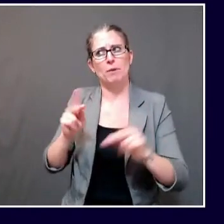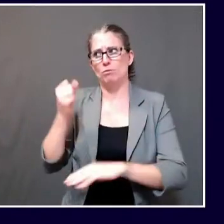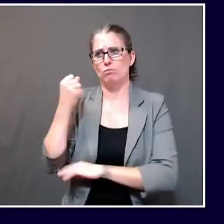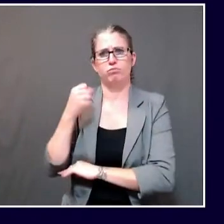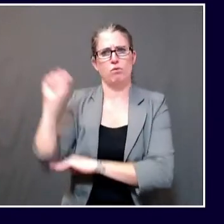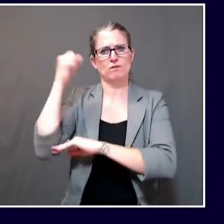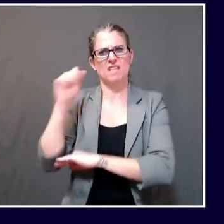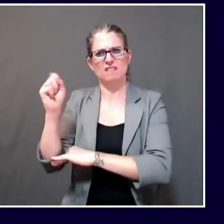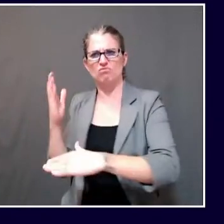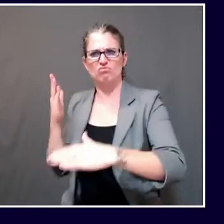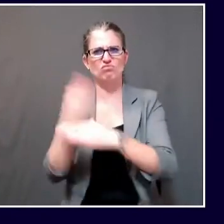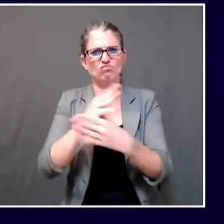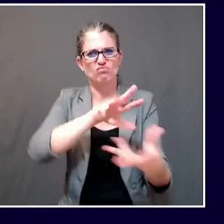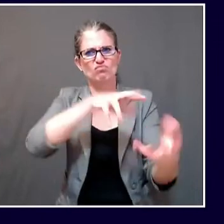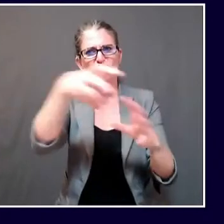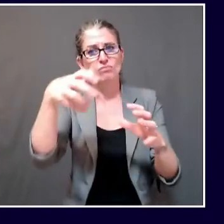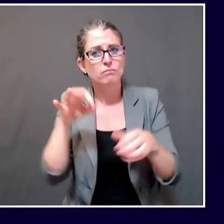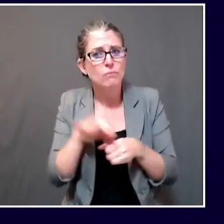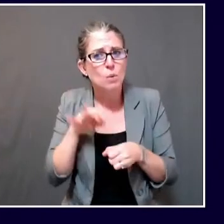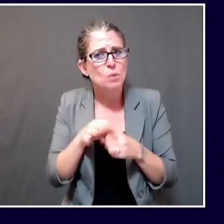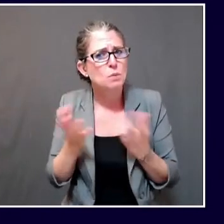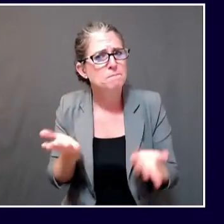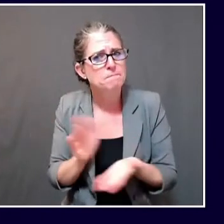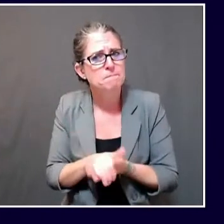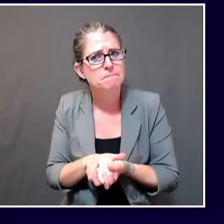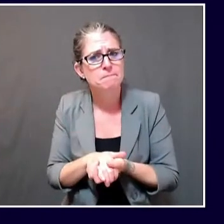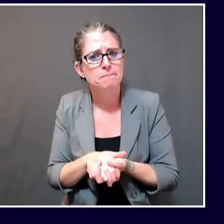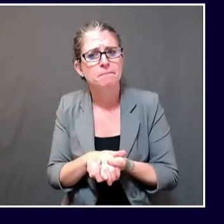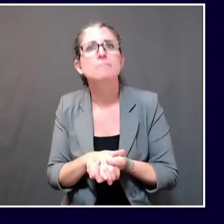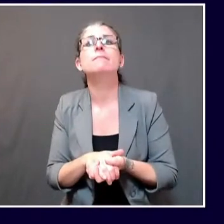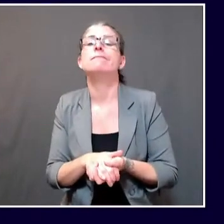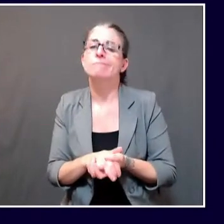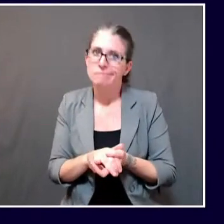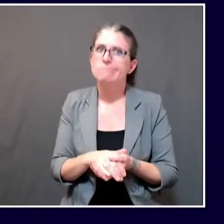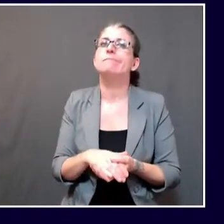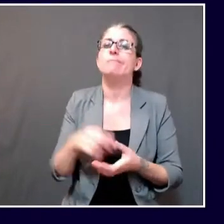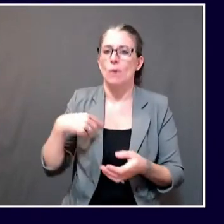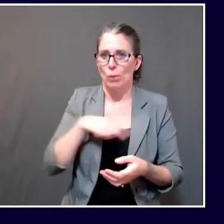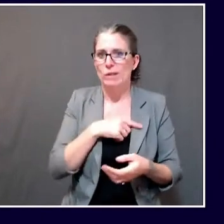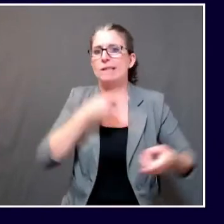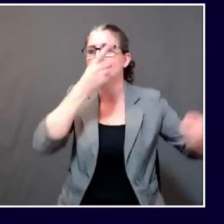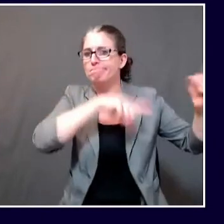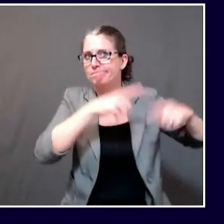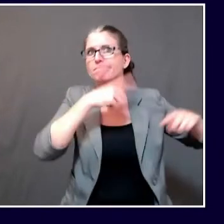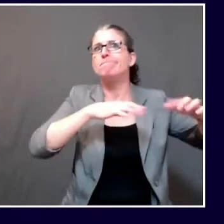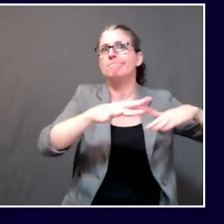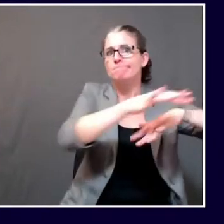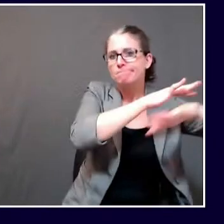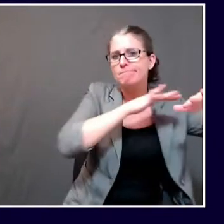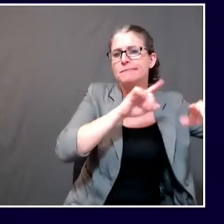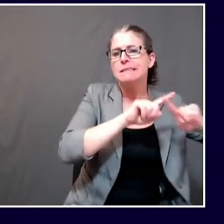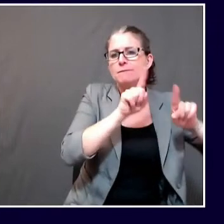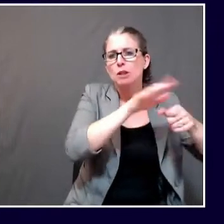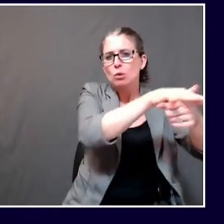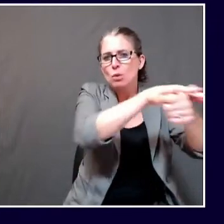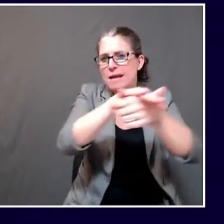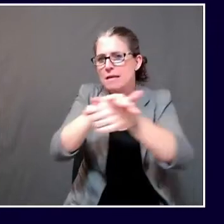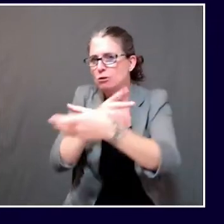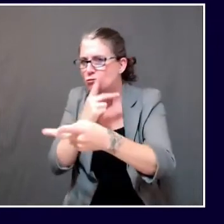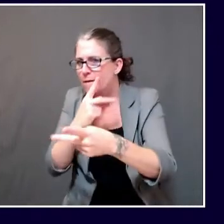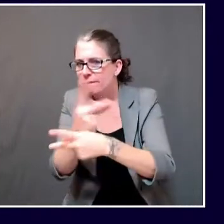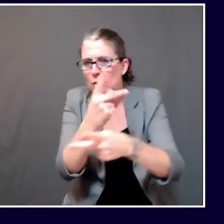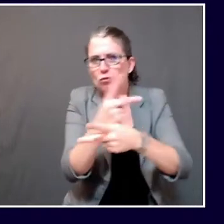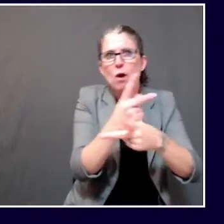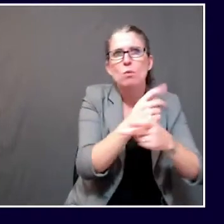Governor's office to get this information out. The election, although we supervise the printing of the ballots and we do